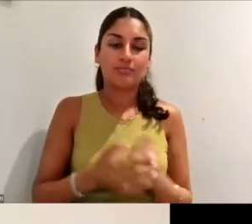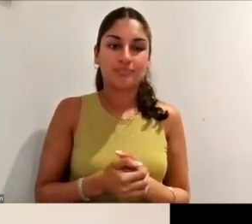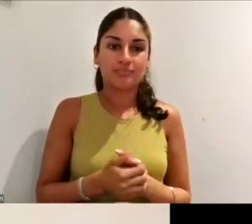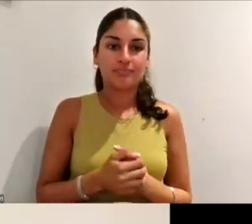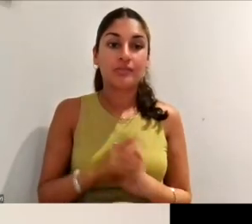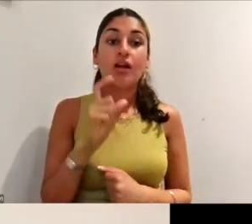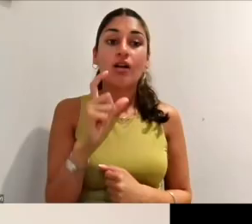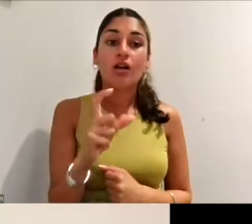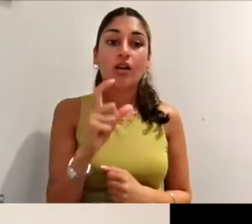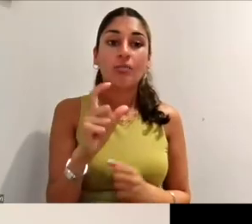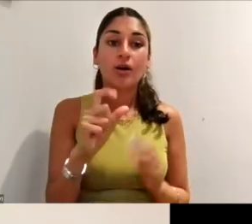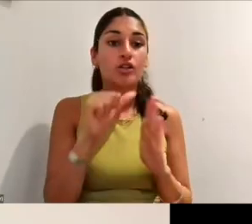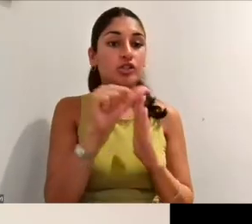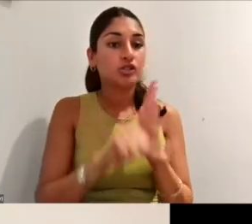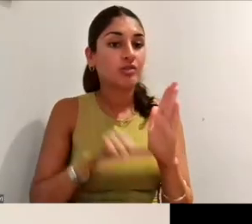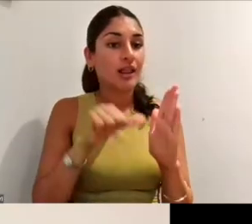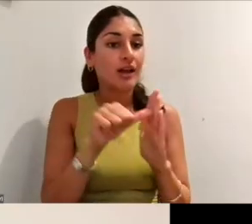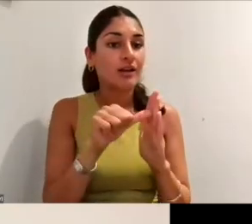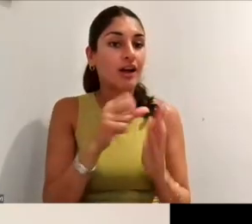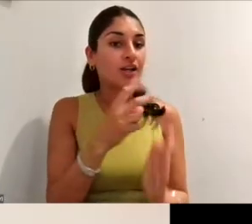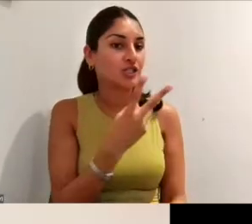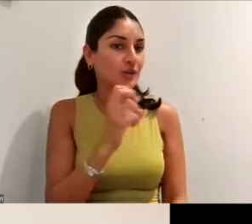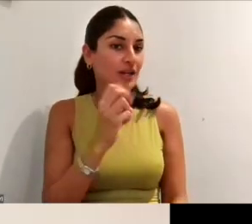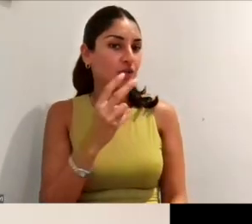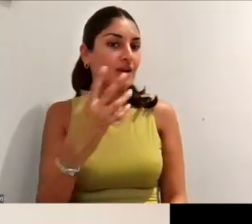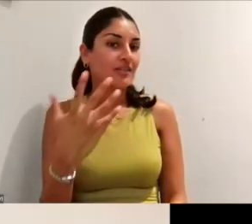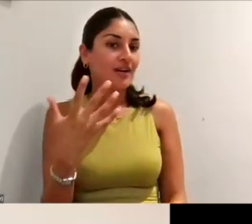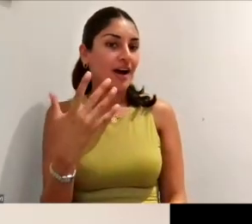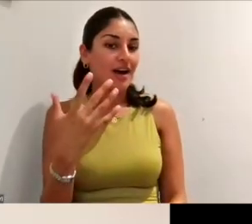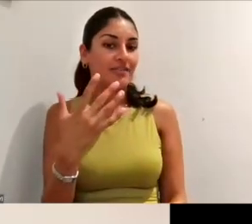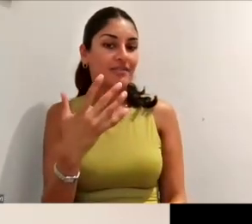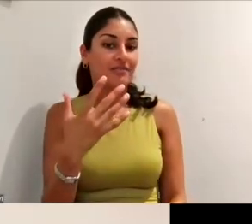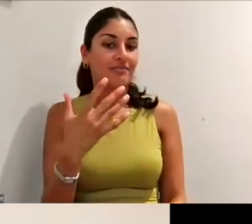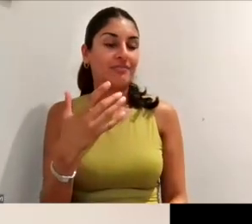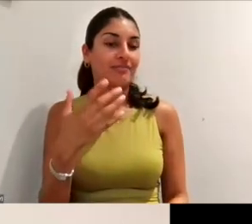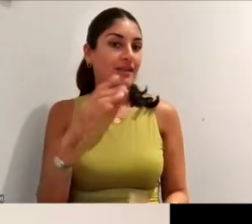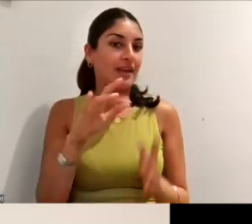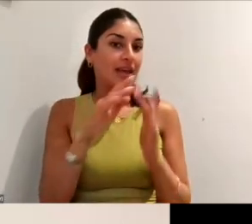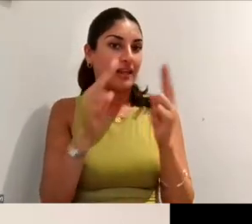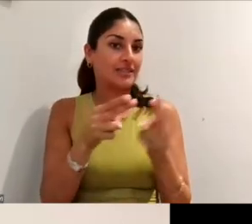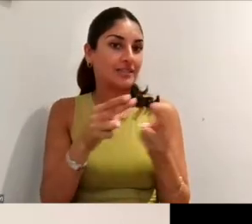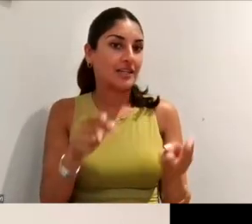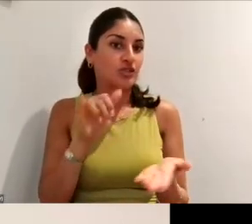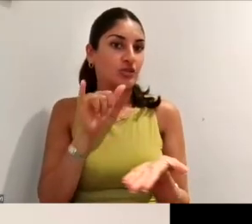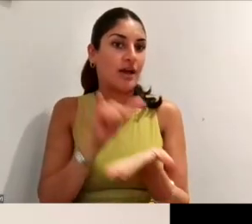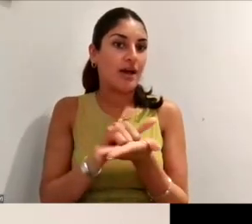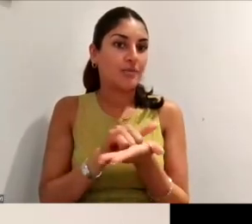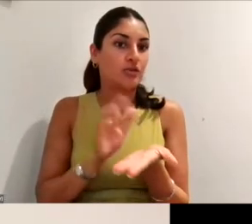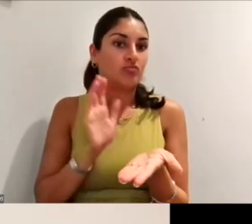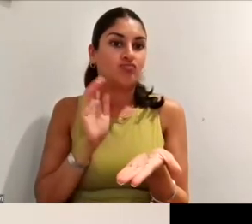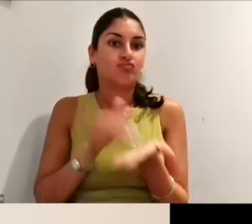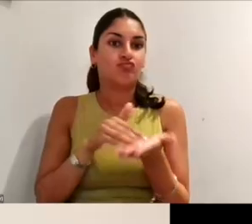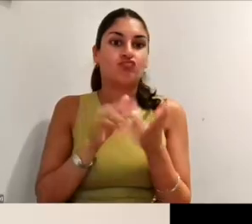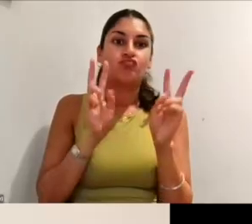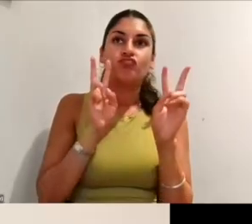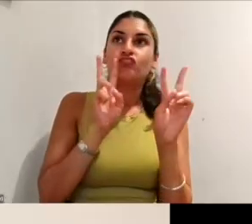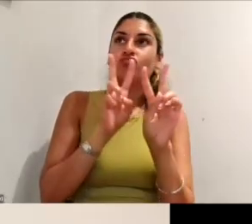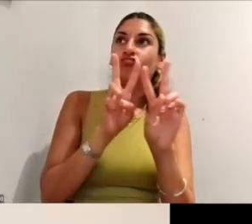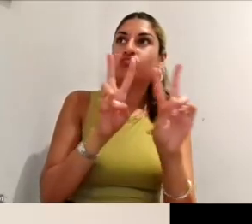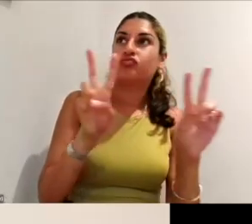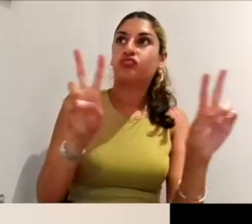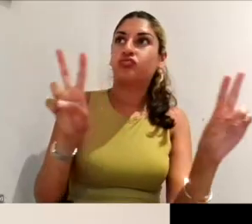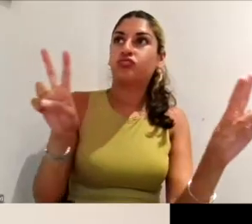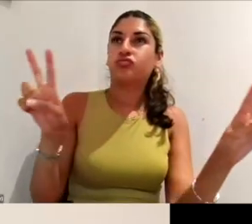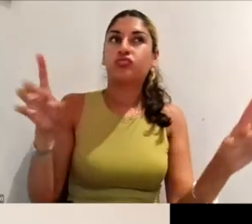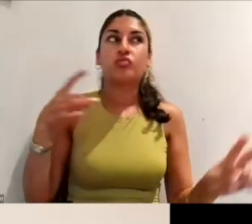Colombo, Sri Lanka, 2025. Bandaranaike International Airport. White, clean tile.